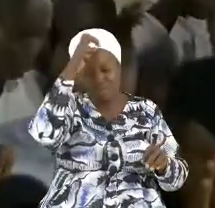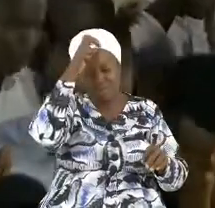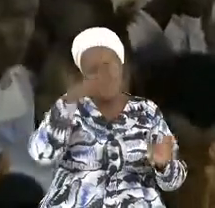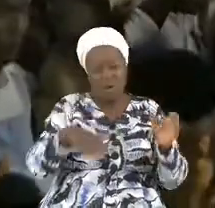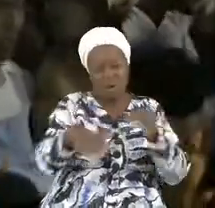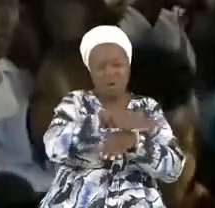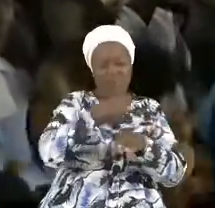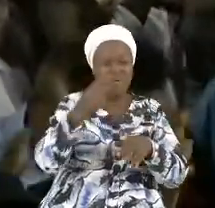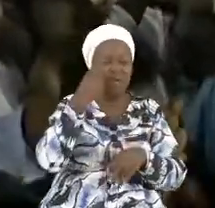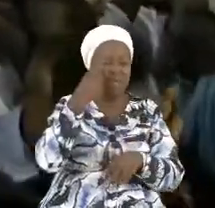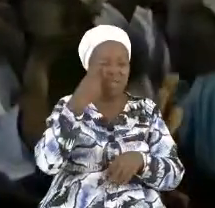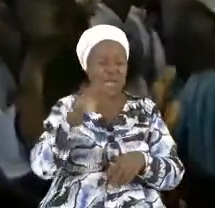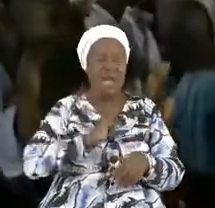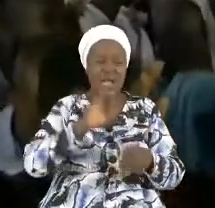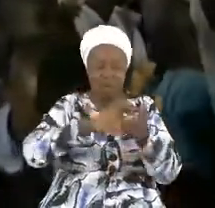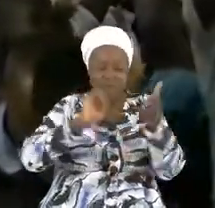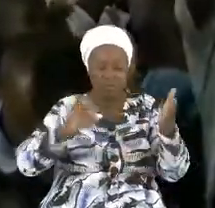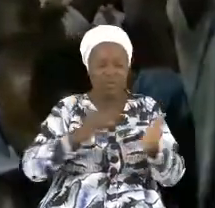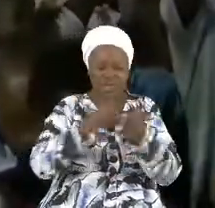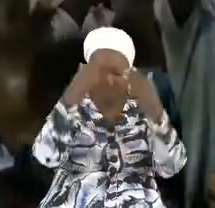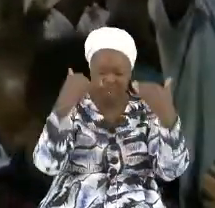right now.